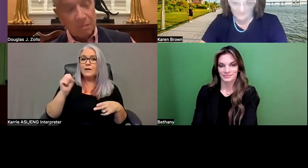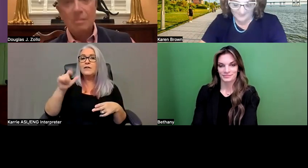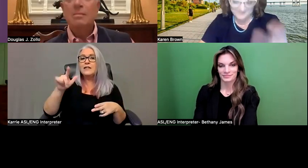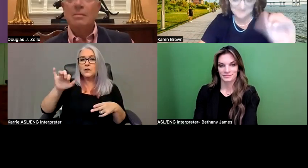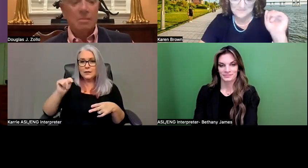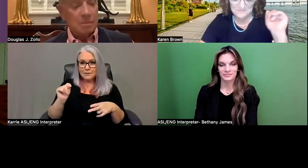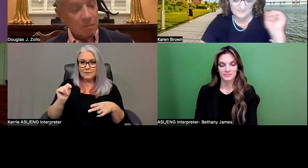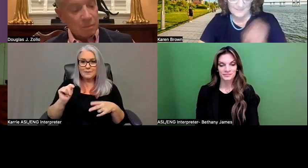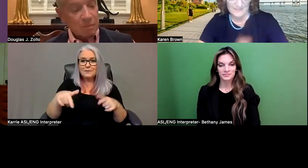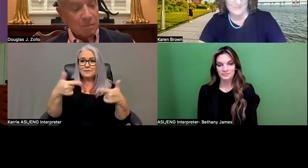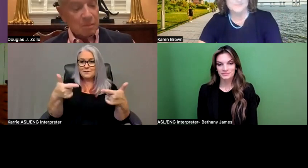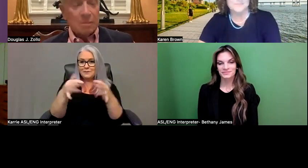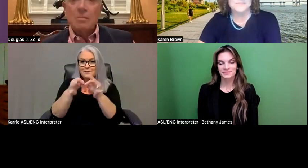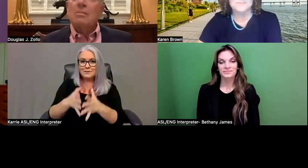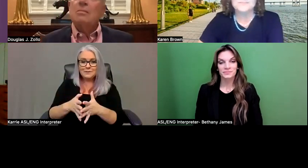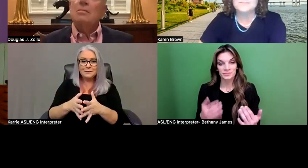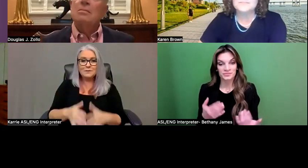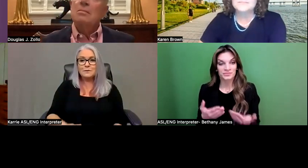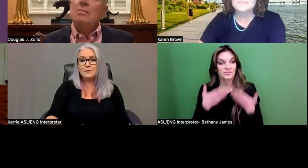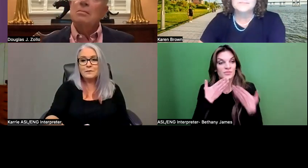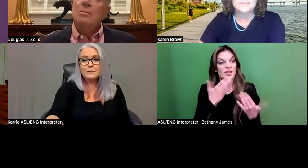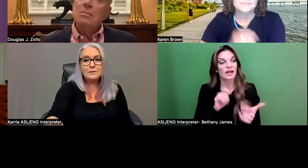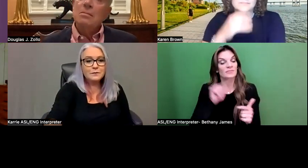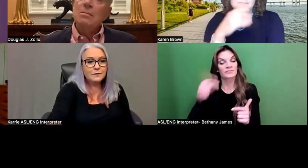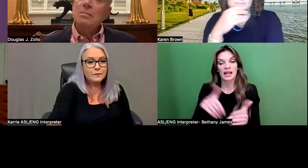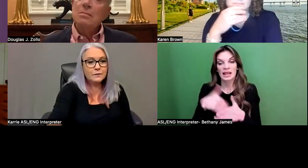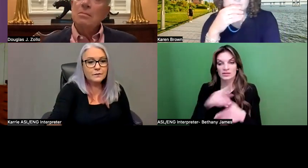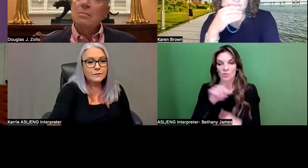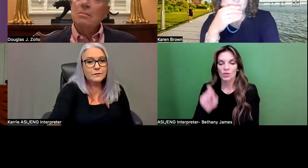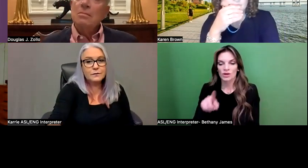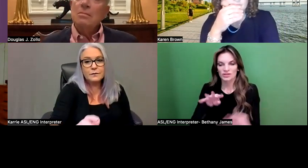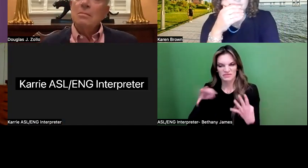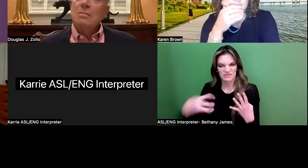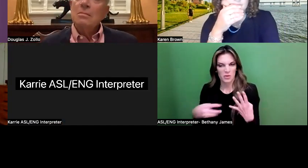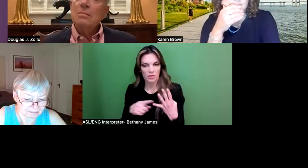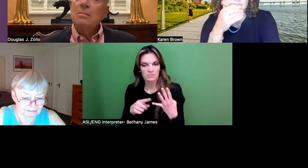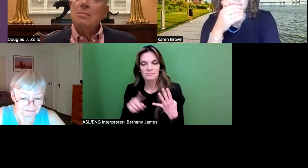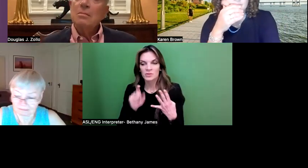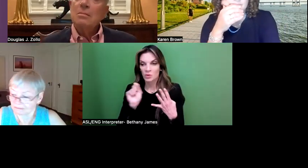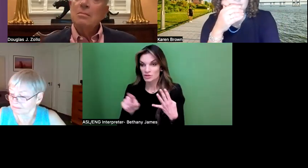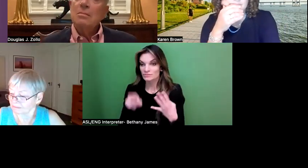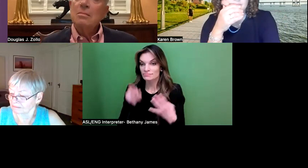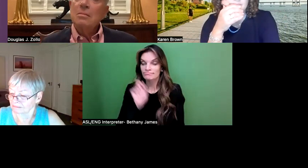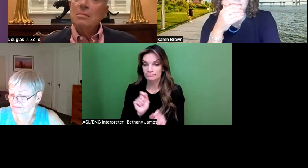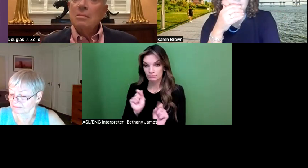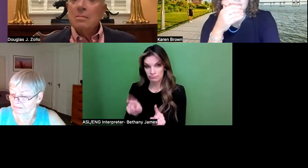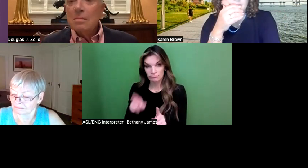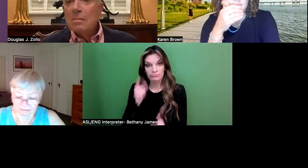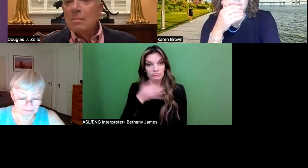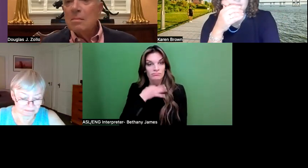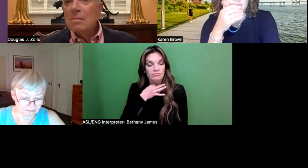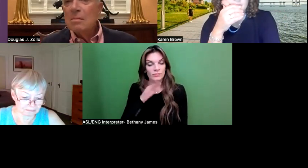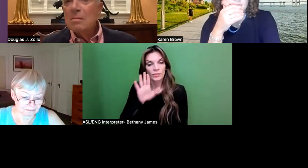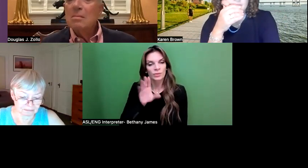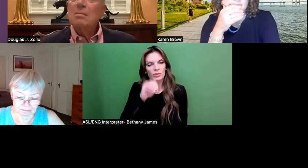That's time, Ms. Brown. You get to start with the next question, which is question 4. Do you think that the percentage